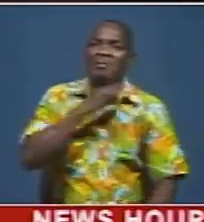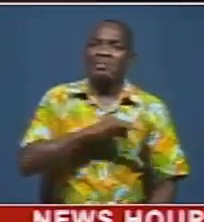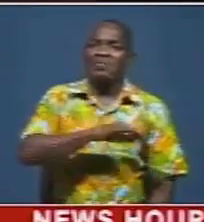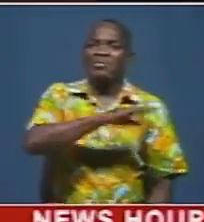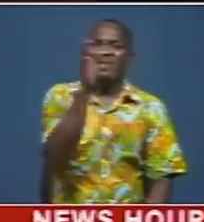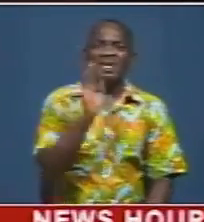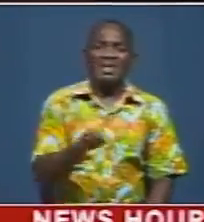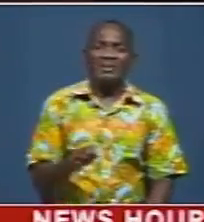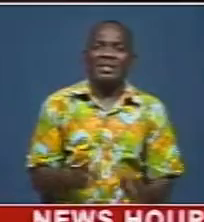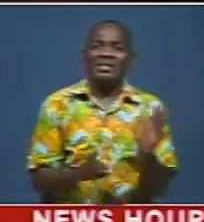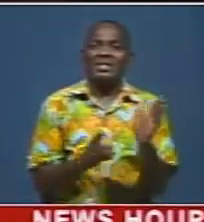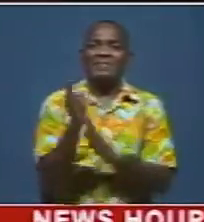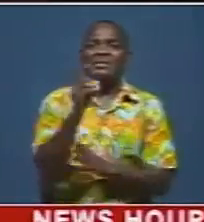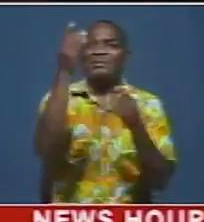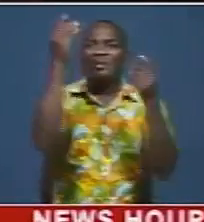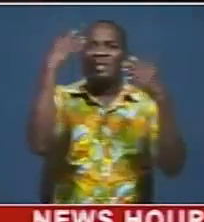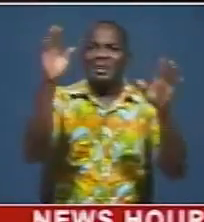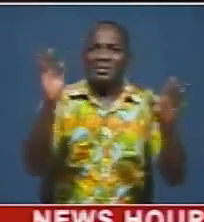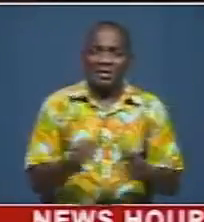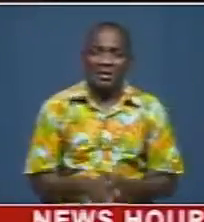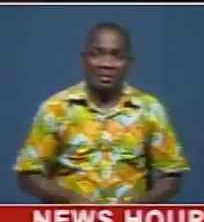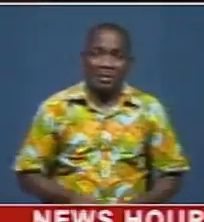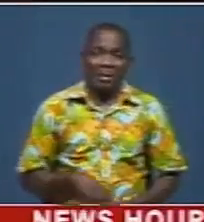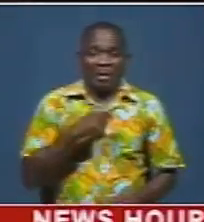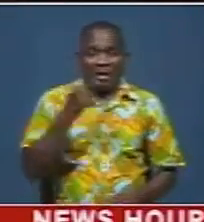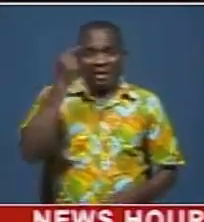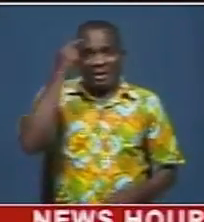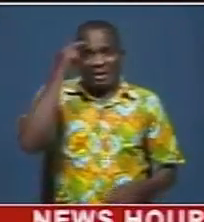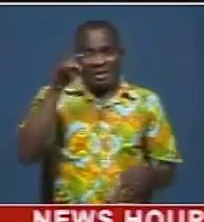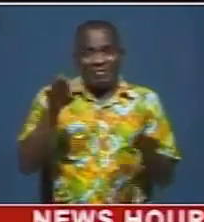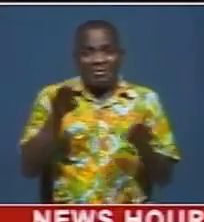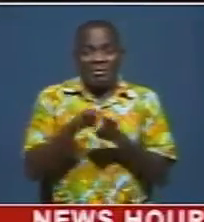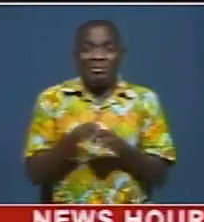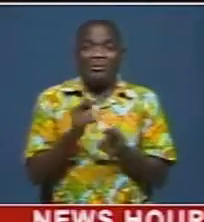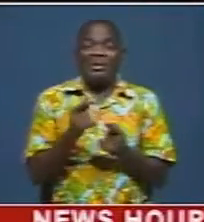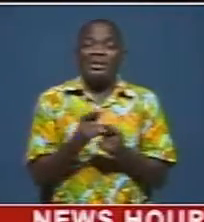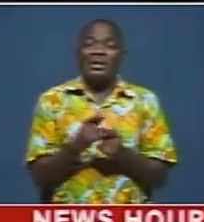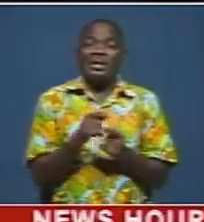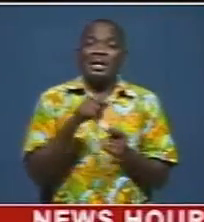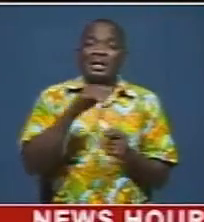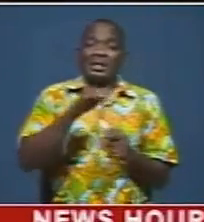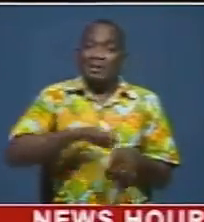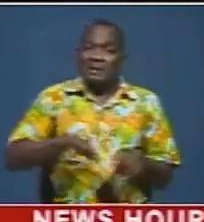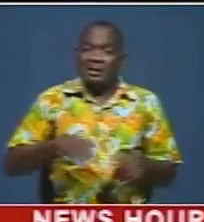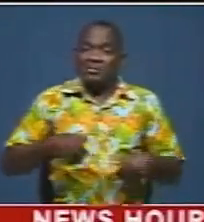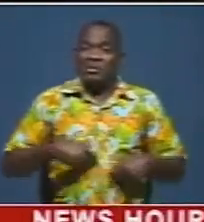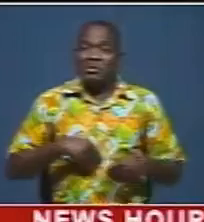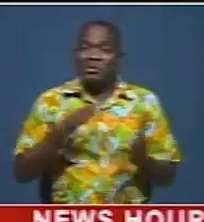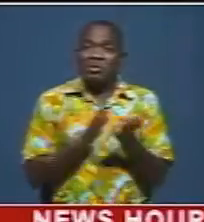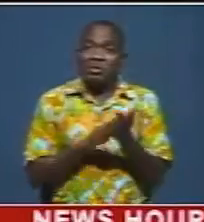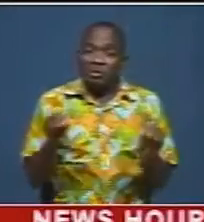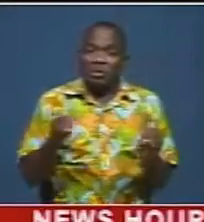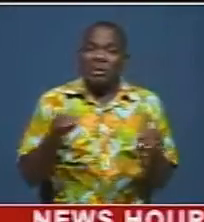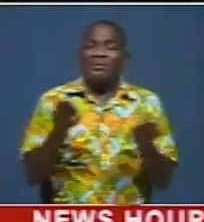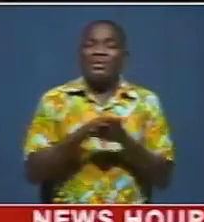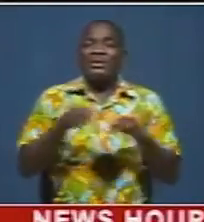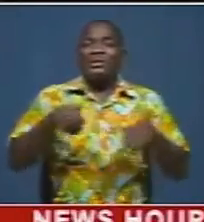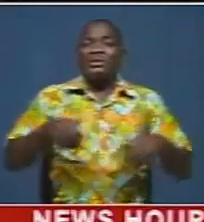our communities. At least, say school went to Mankokrana, say youth employment,